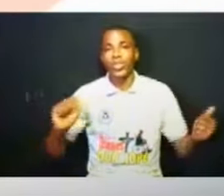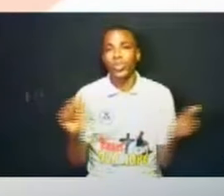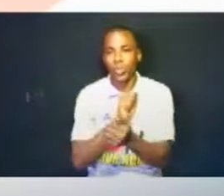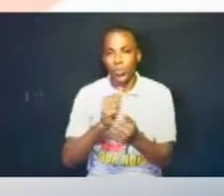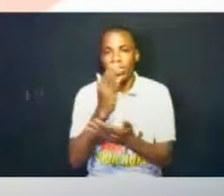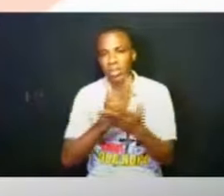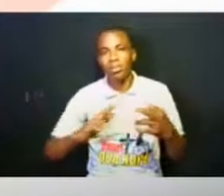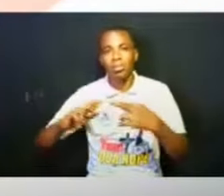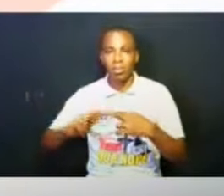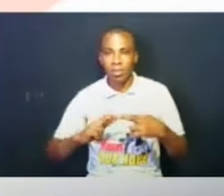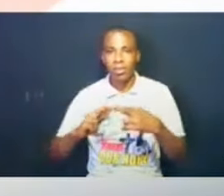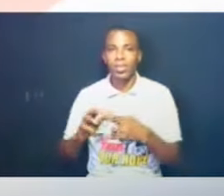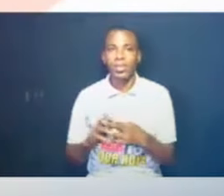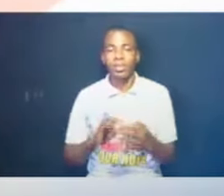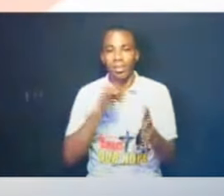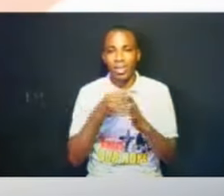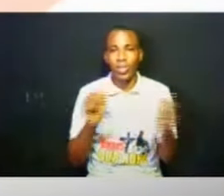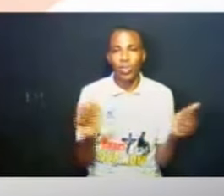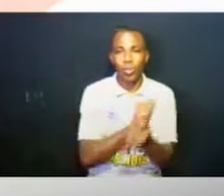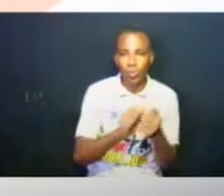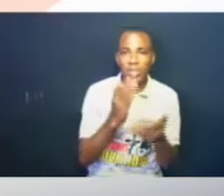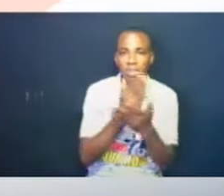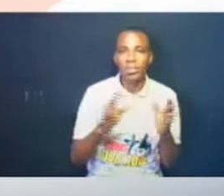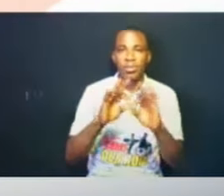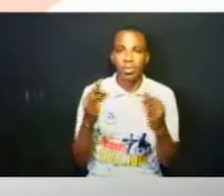It destroys families. It